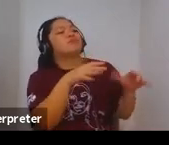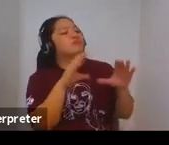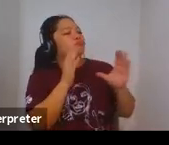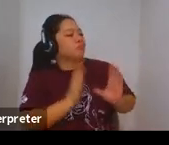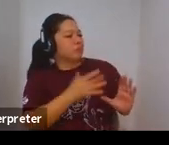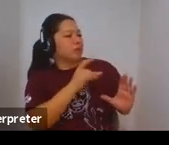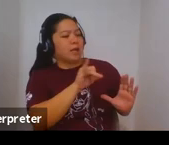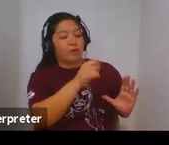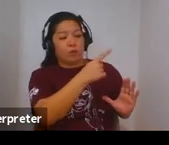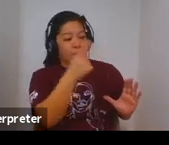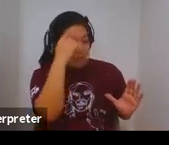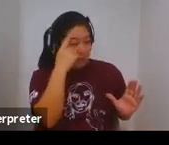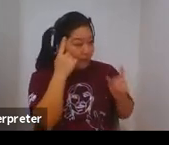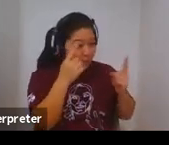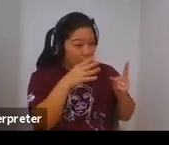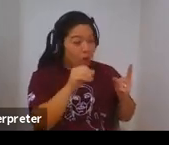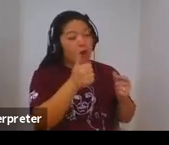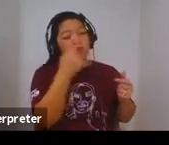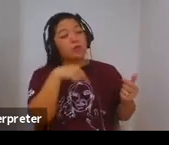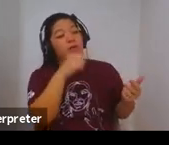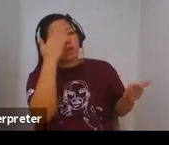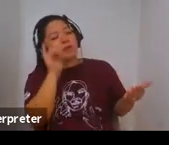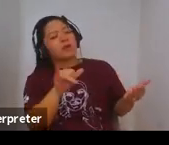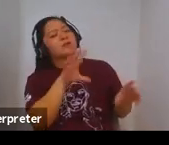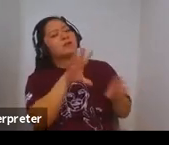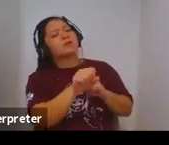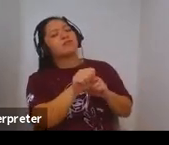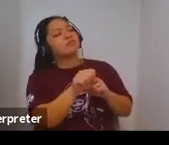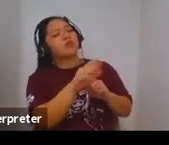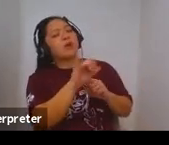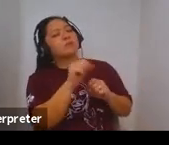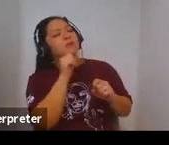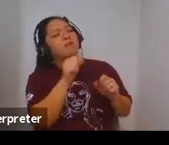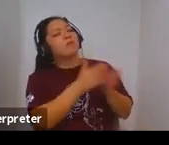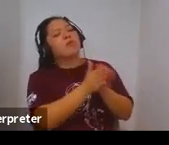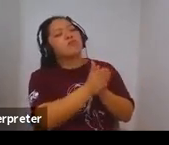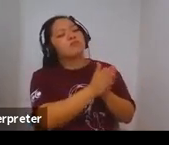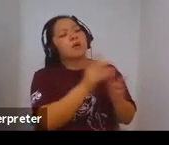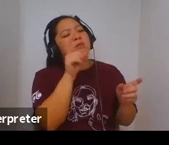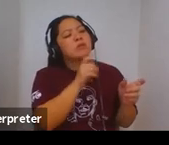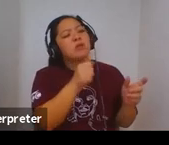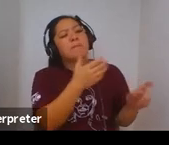like everyone you can think of. And also, we now know that sex crimes aren't just motivated by sex. They're also motivated by power.